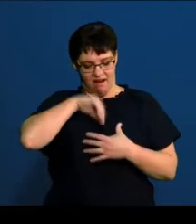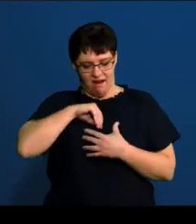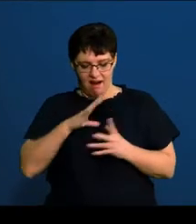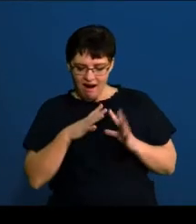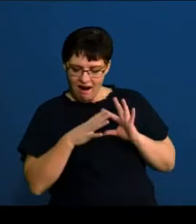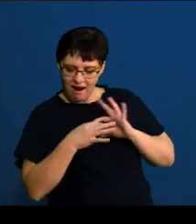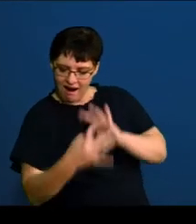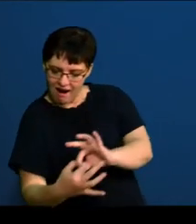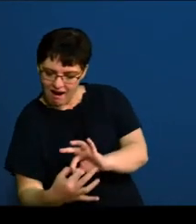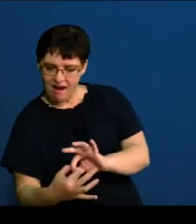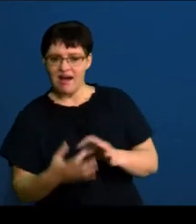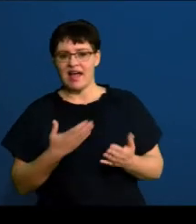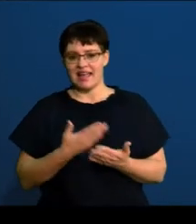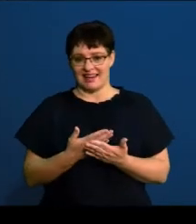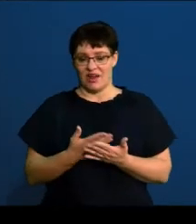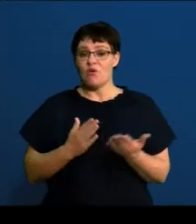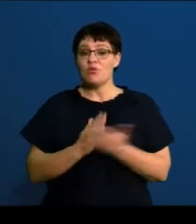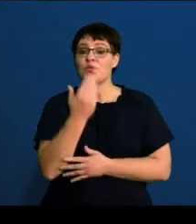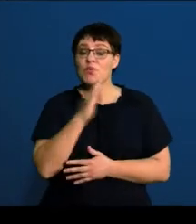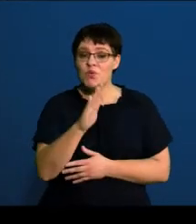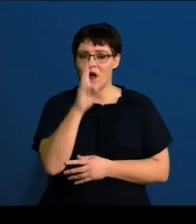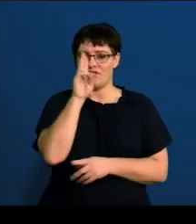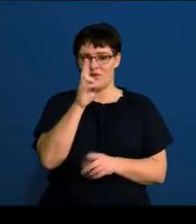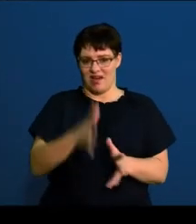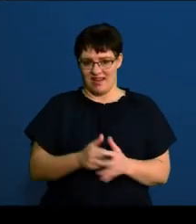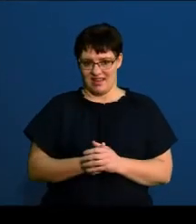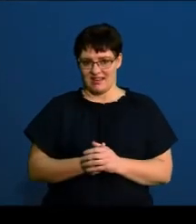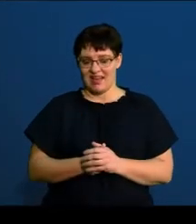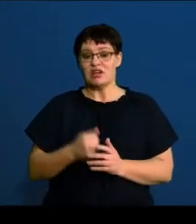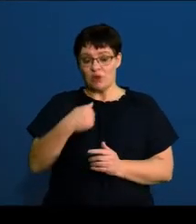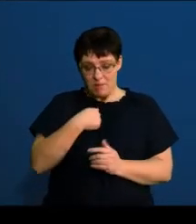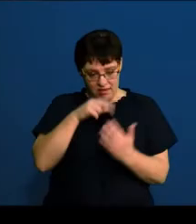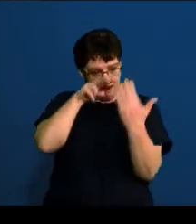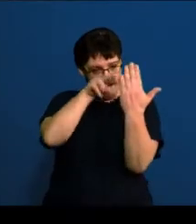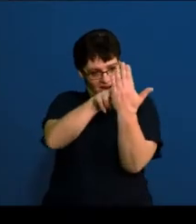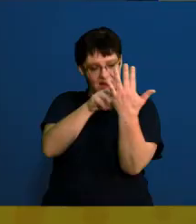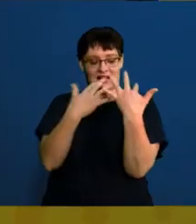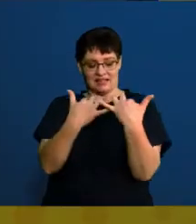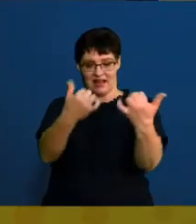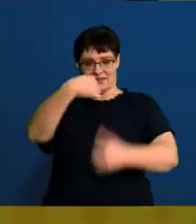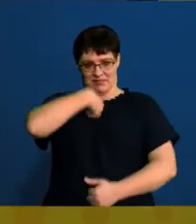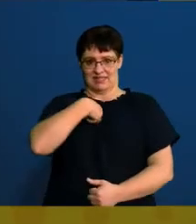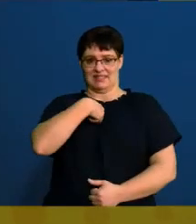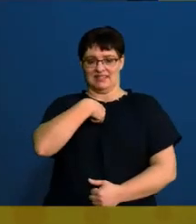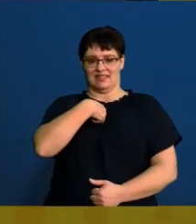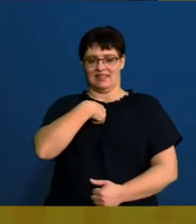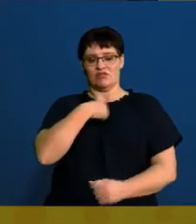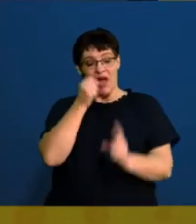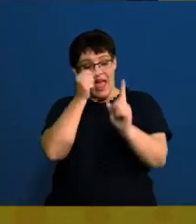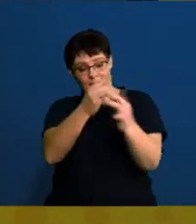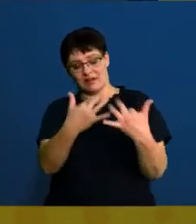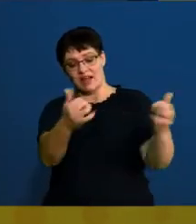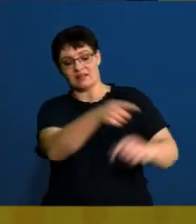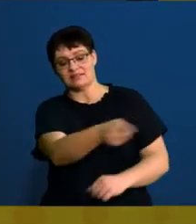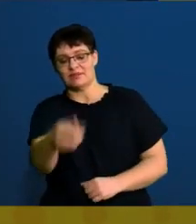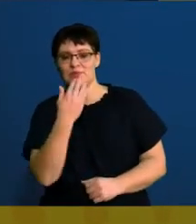right, in the viewer. The viewer here is the target audience. So it's aimed at a specific target. So